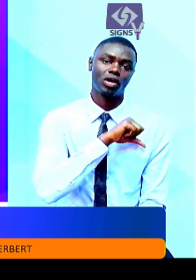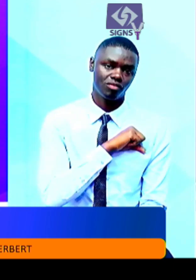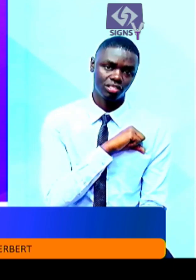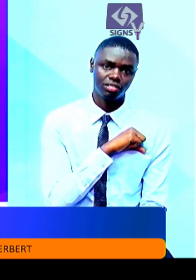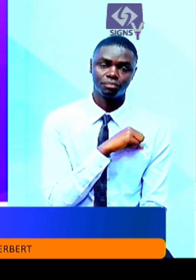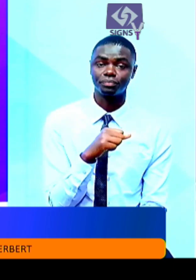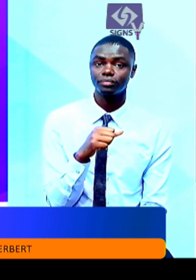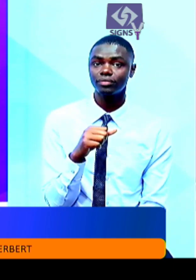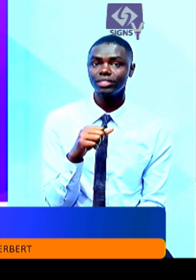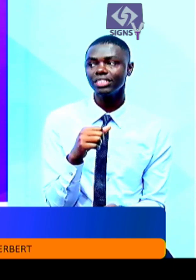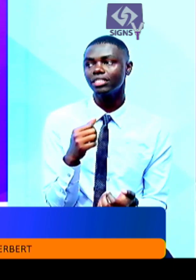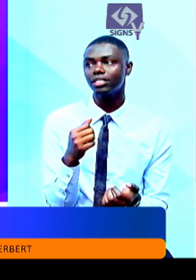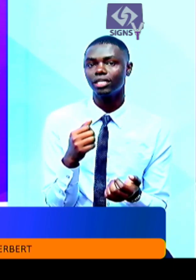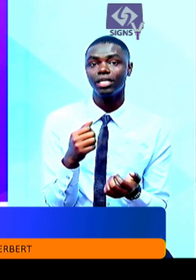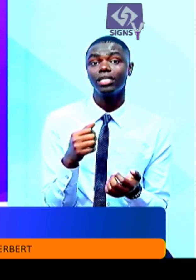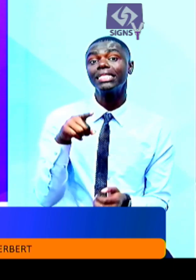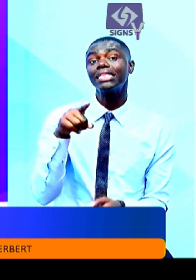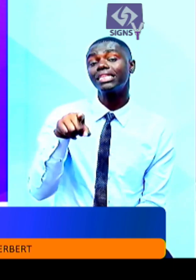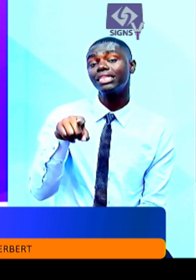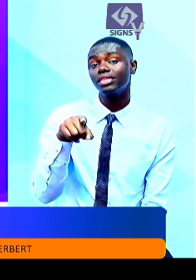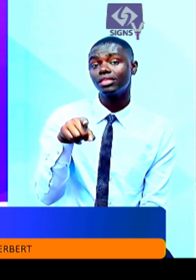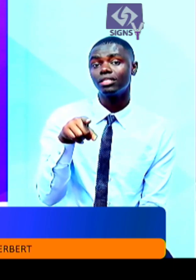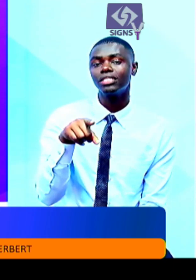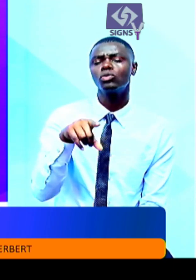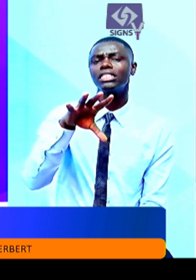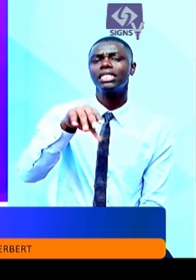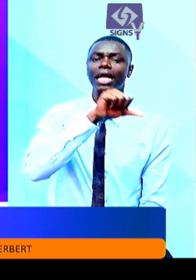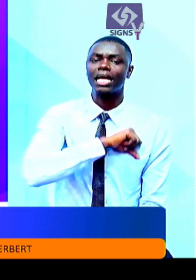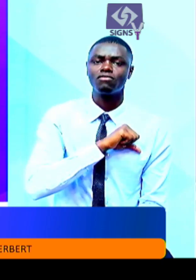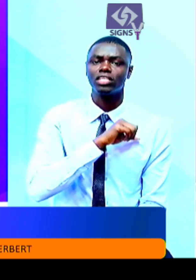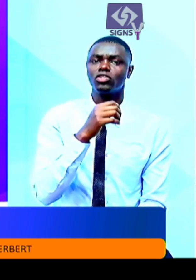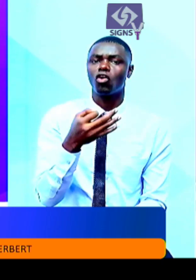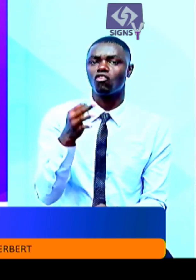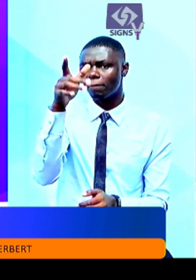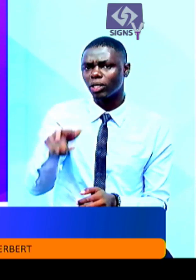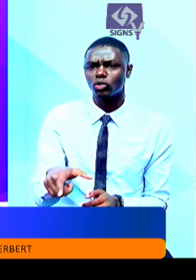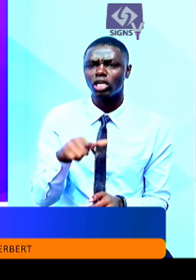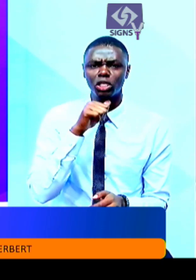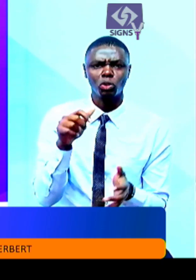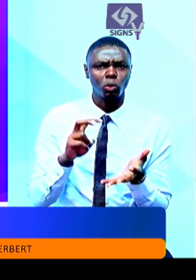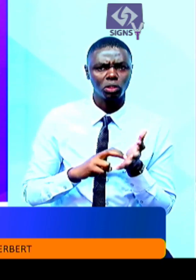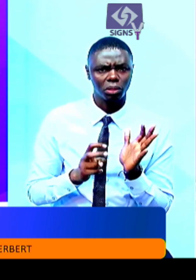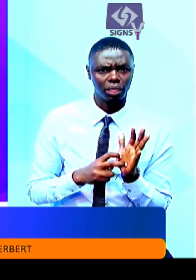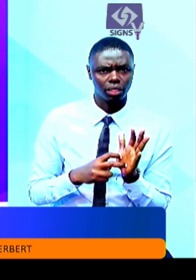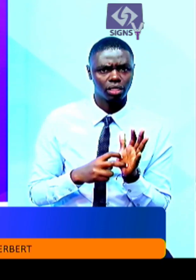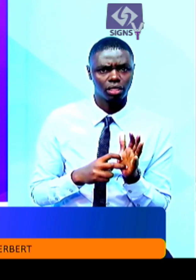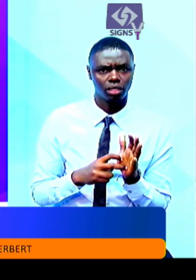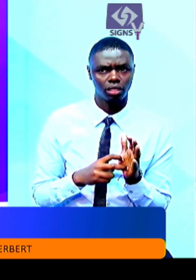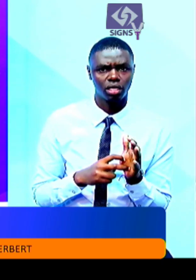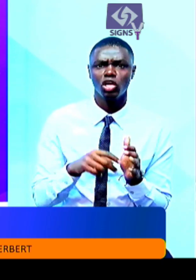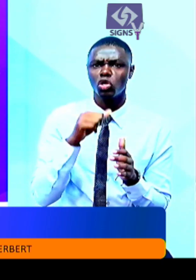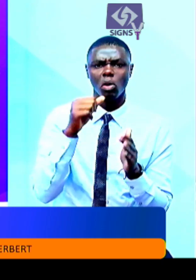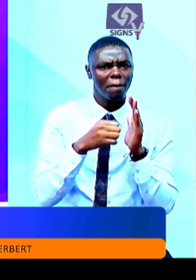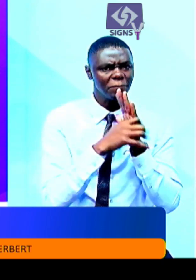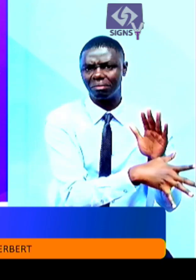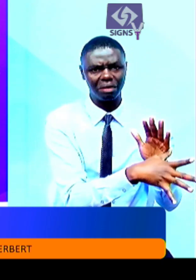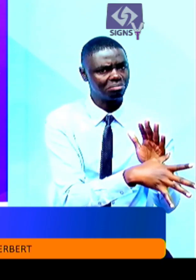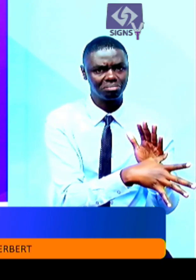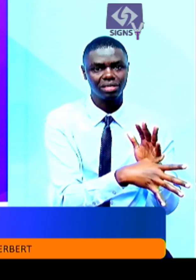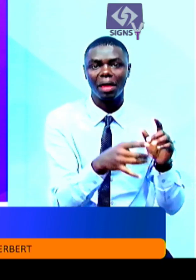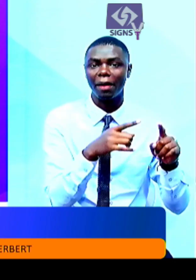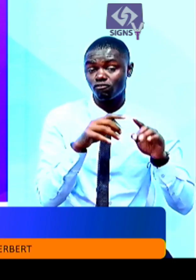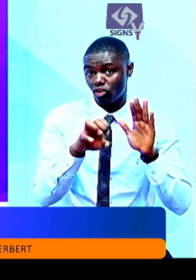say aprovechar. Aprovechar is take advantage of somebody. Doesn't mean that you are betraying them. Yeah.